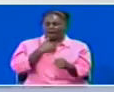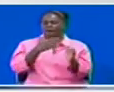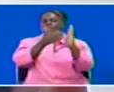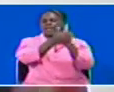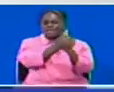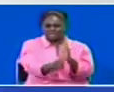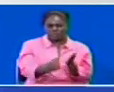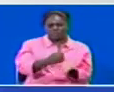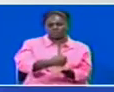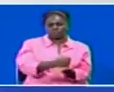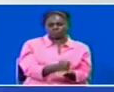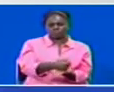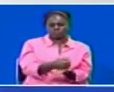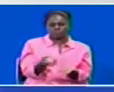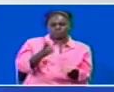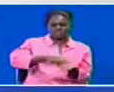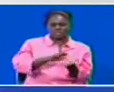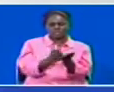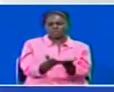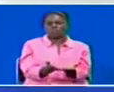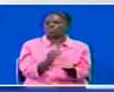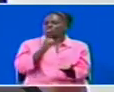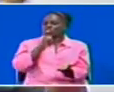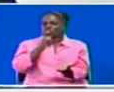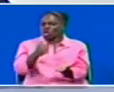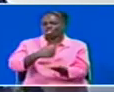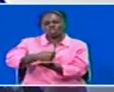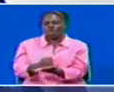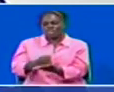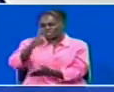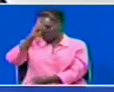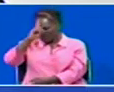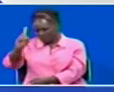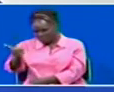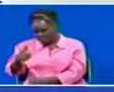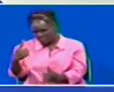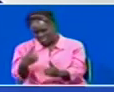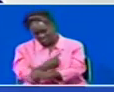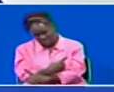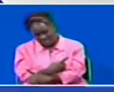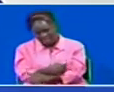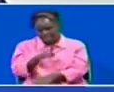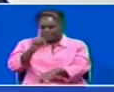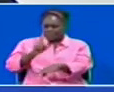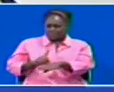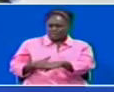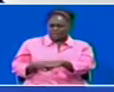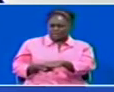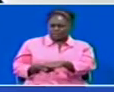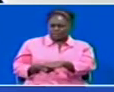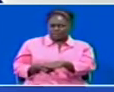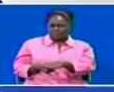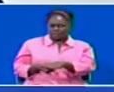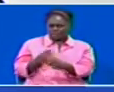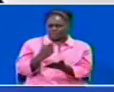in auditing voter registers, because it's not just about auditing, you know. And so, you know, when these are the kind of